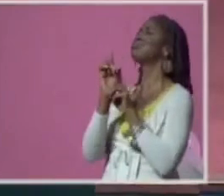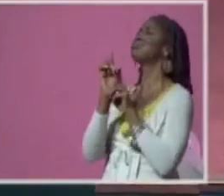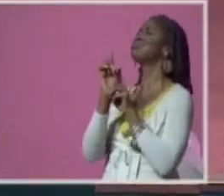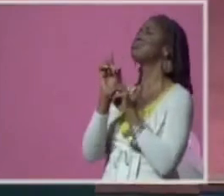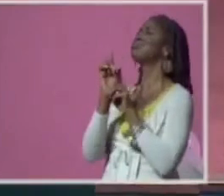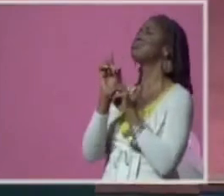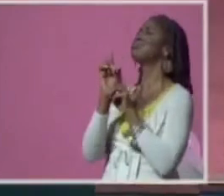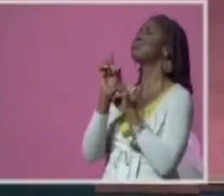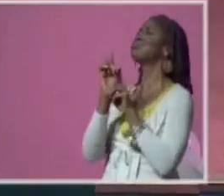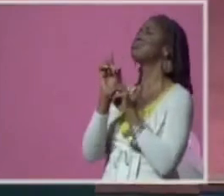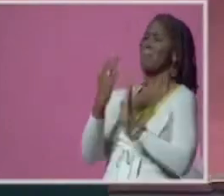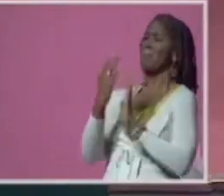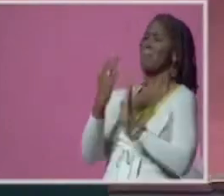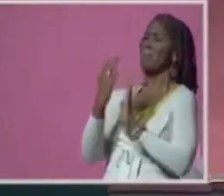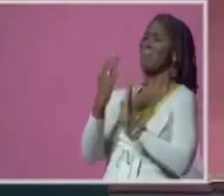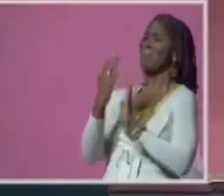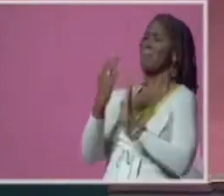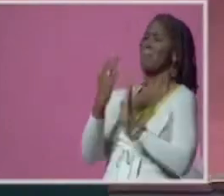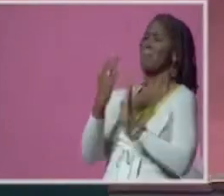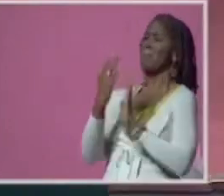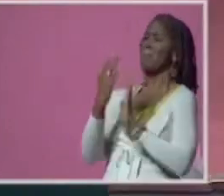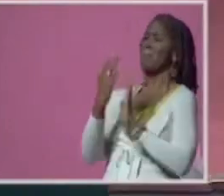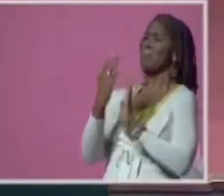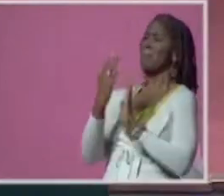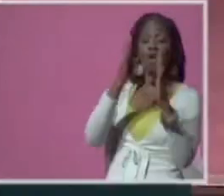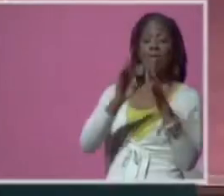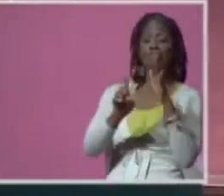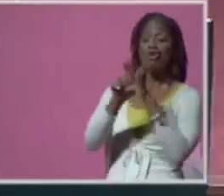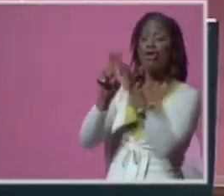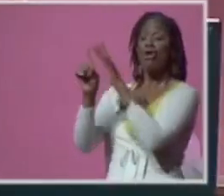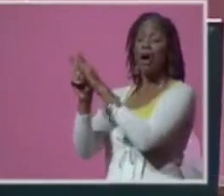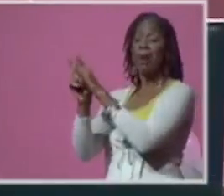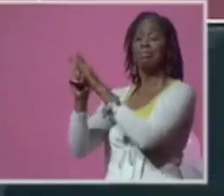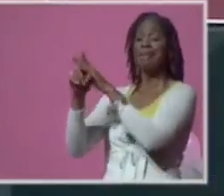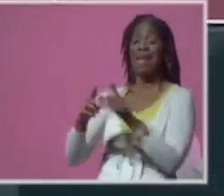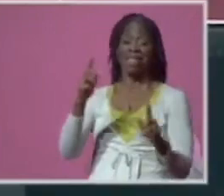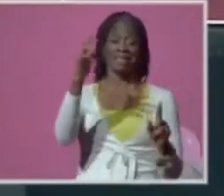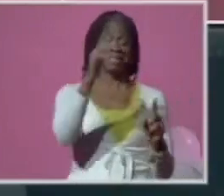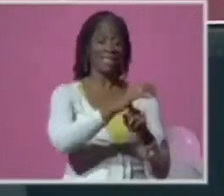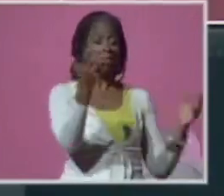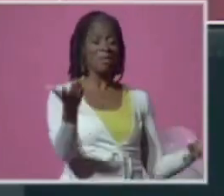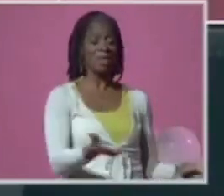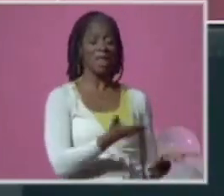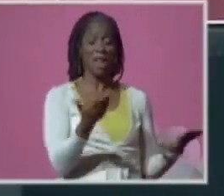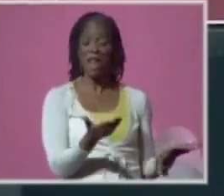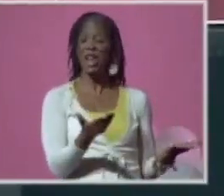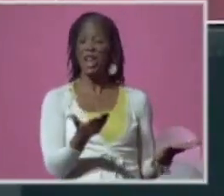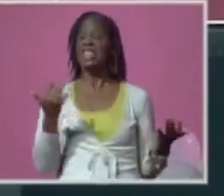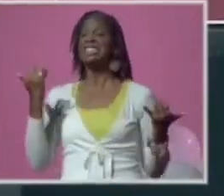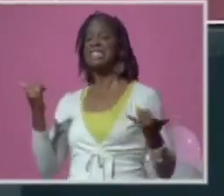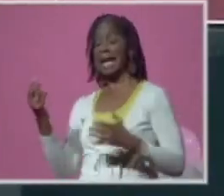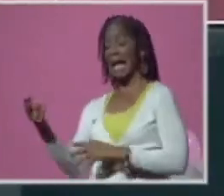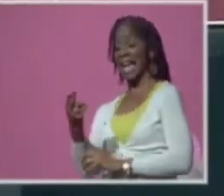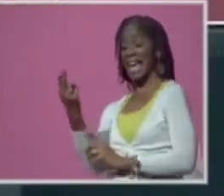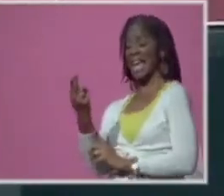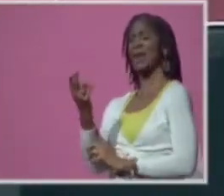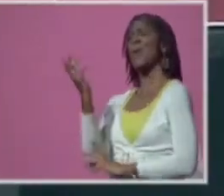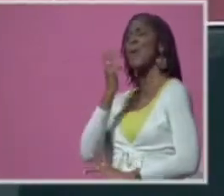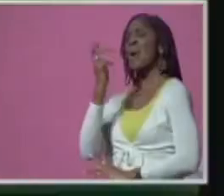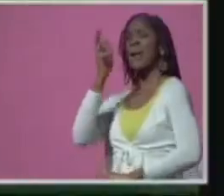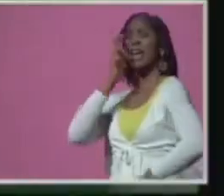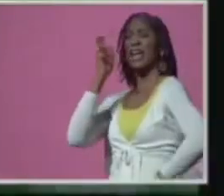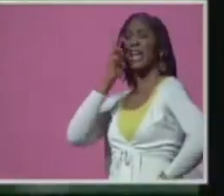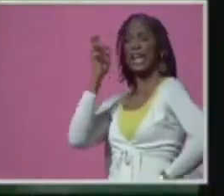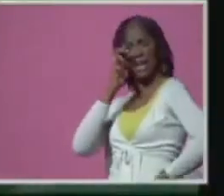help in the time of trouble. The champ is here. Hear, O Israel, the